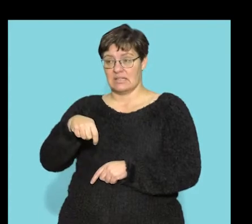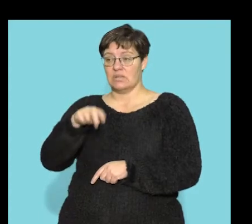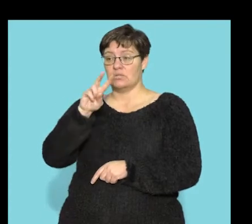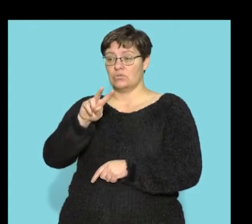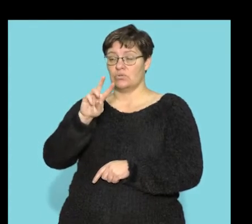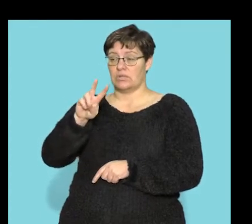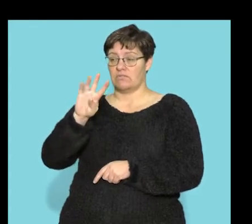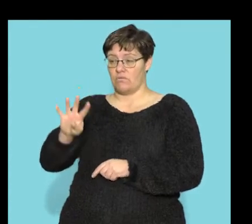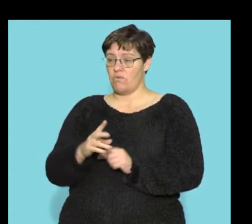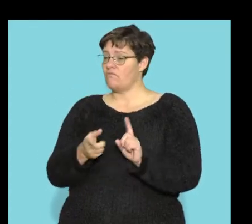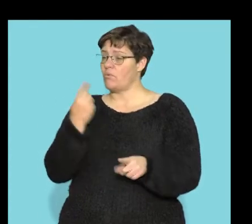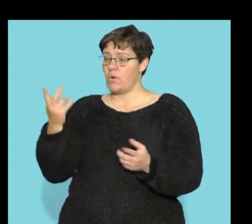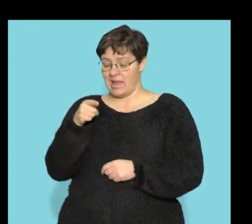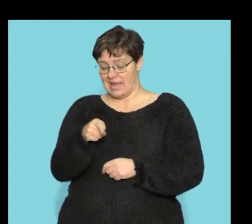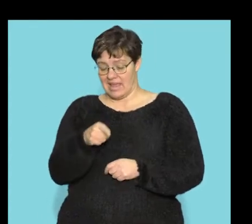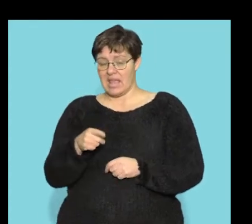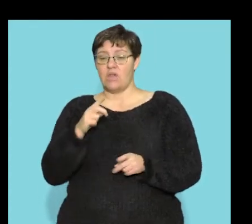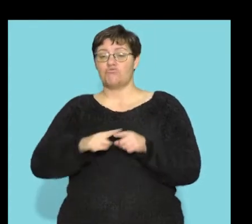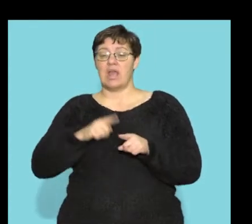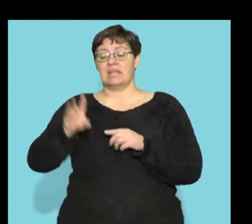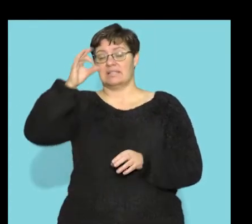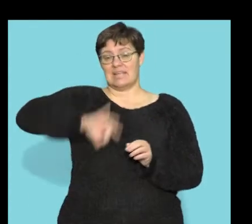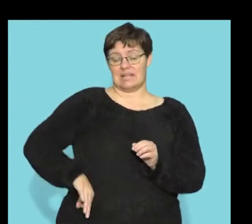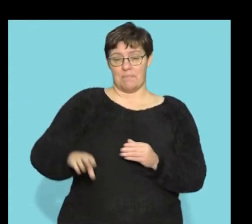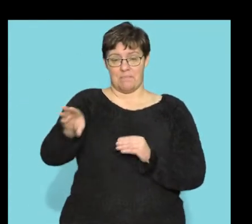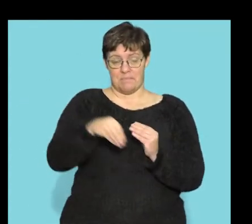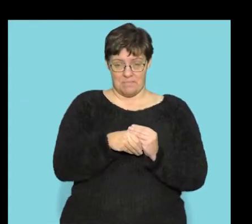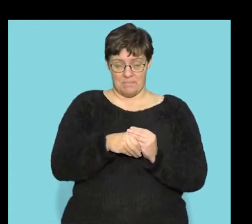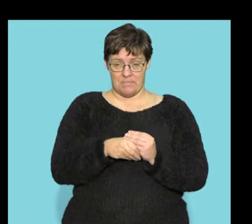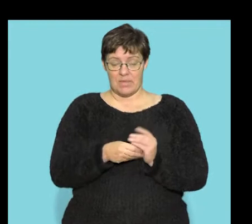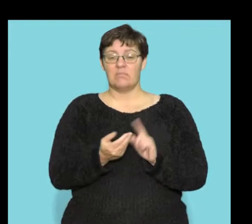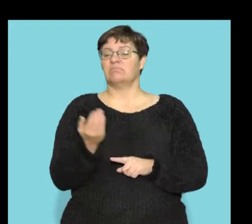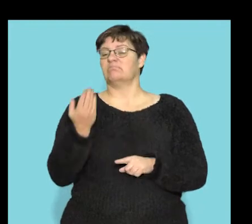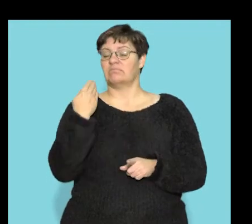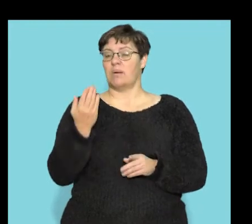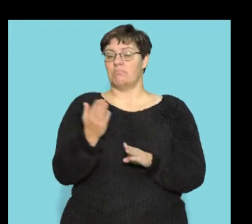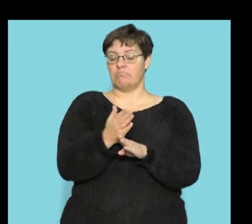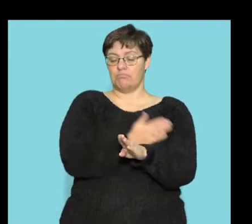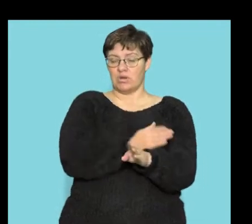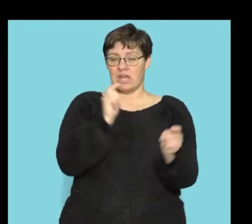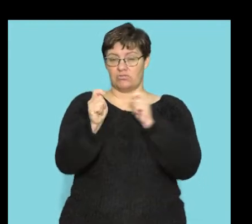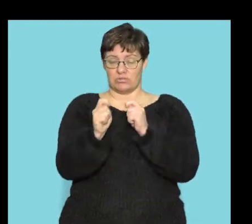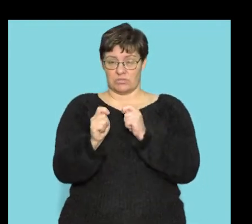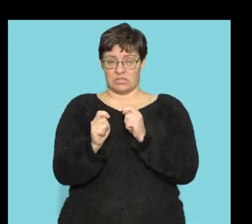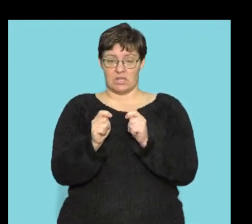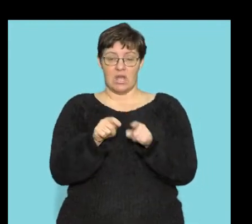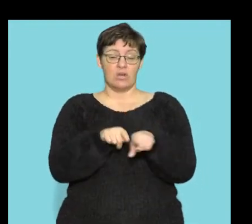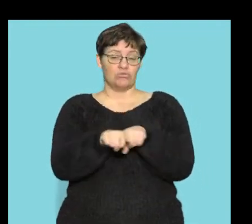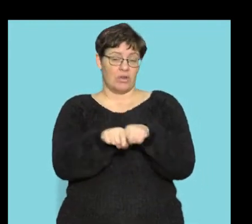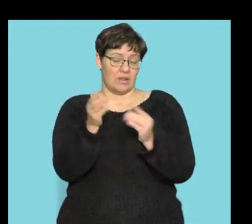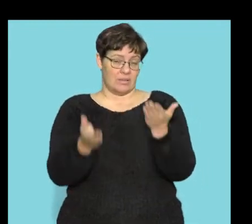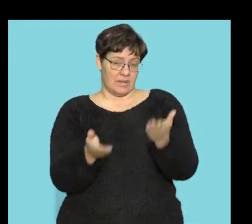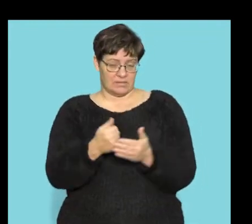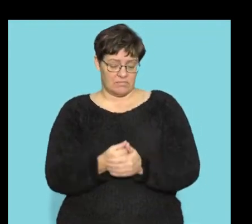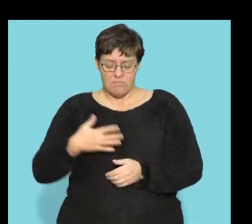126,224. From where? From the rent income figure given to me in my pre-adjustment trial balance. And what am